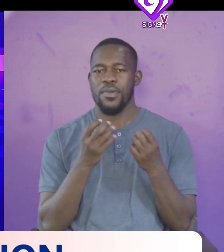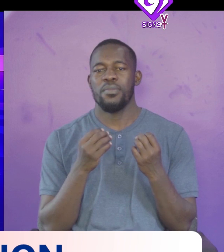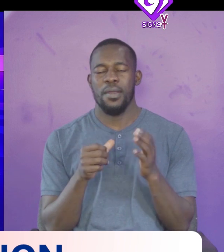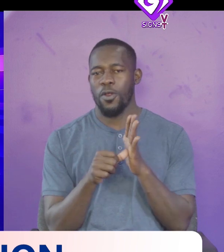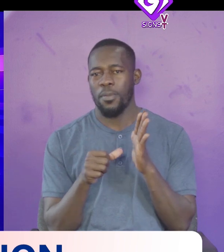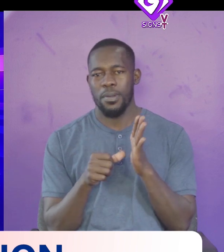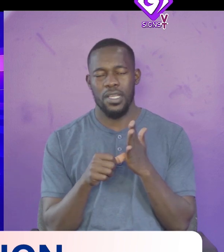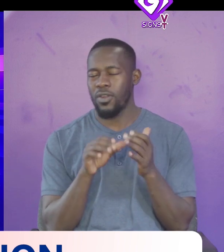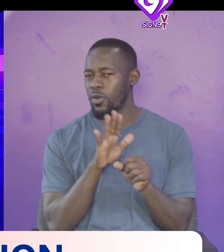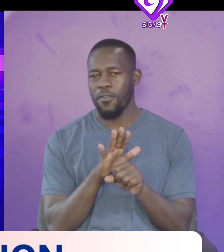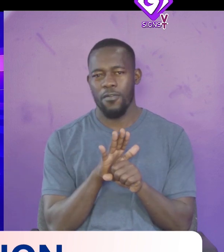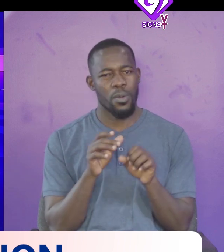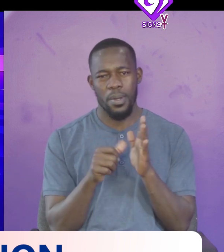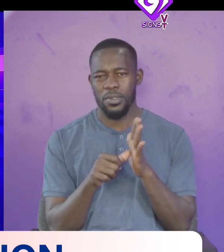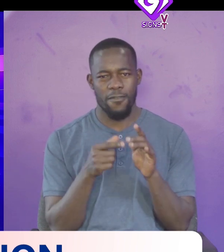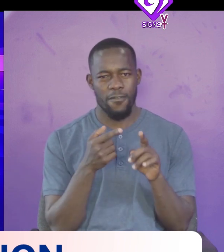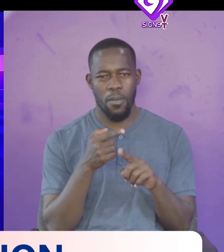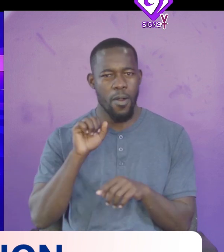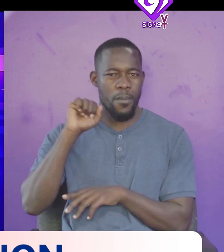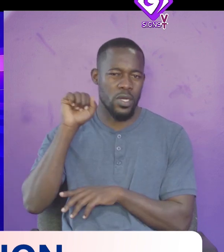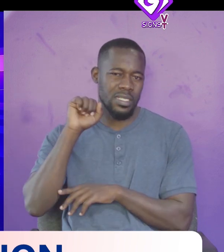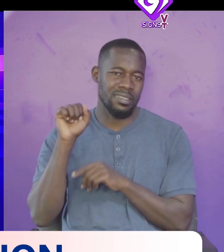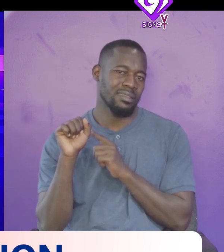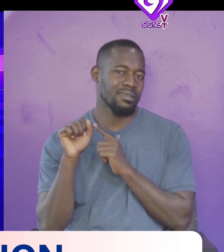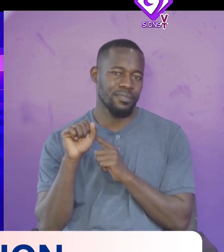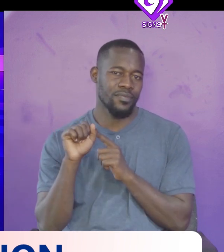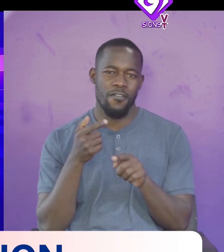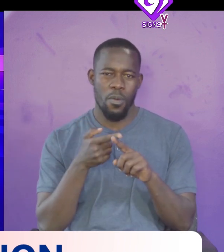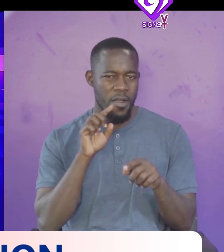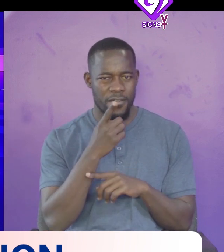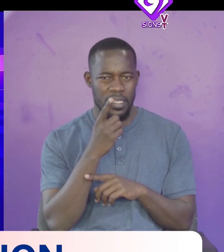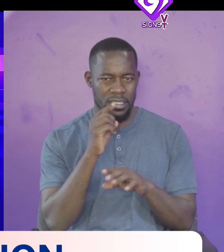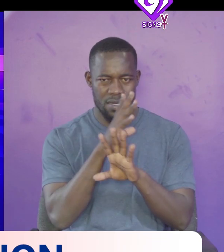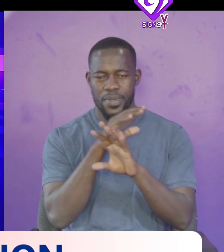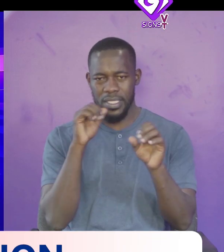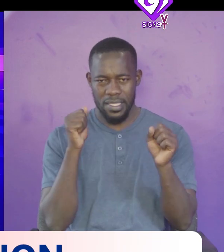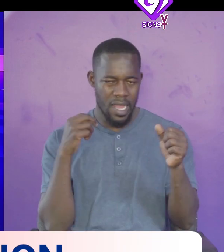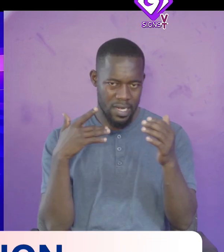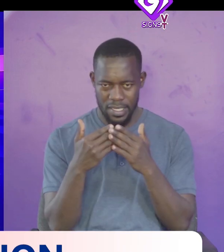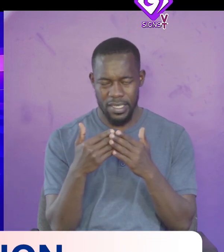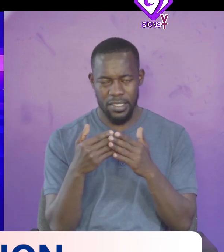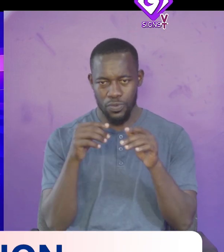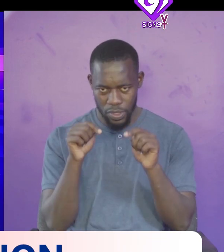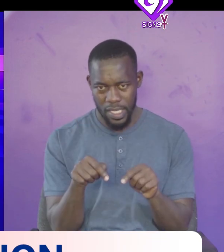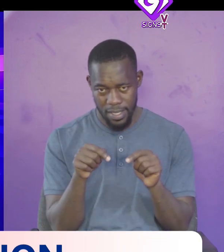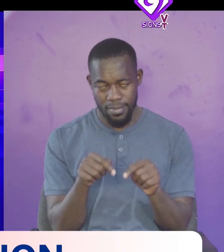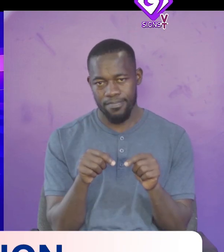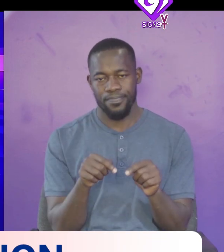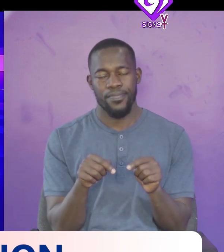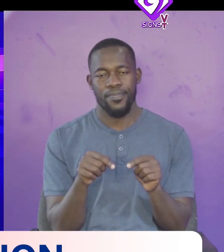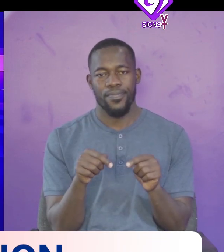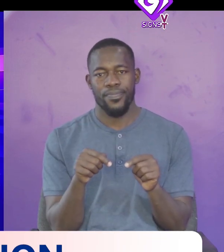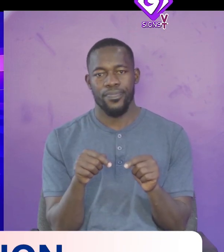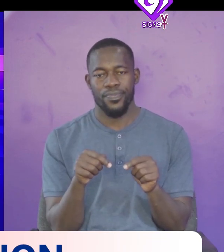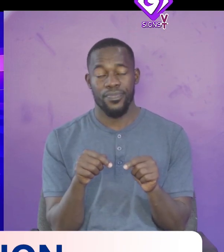problems we've had right from the word go started with the first administration that we had, which did not take time to work